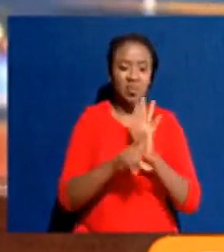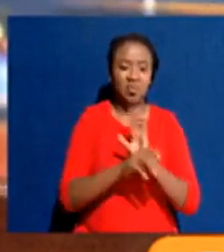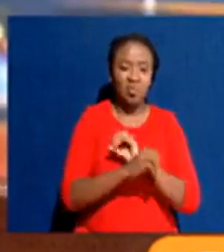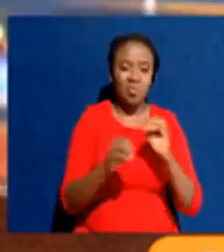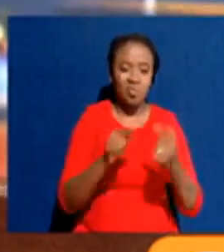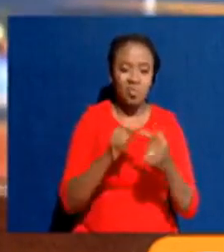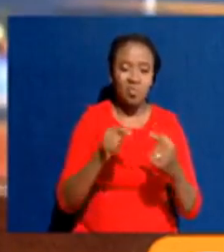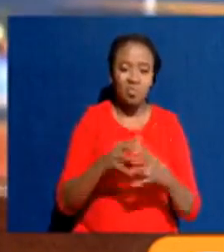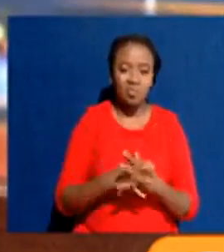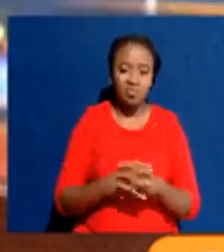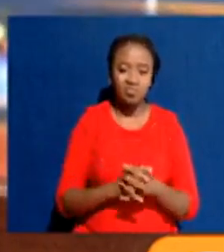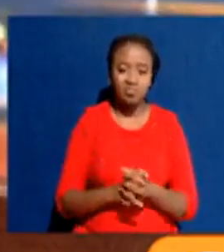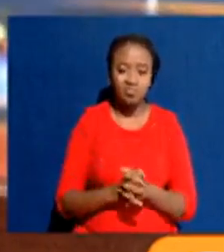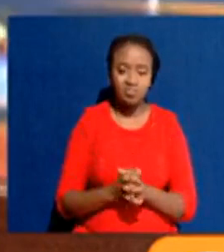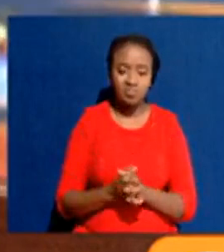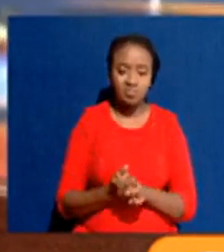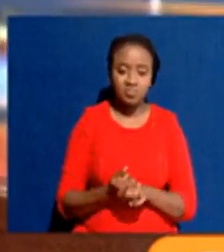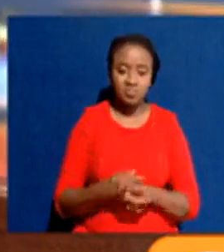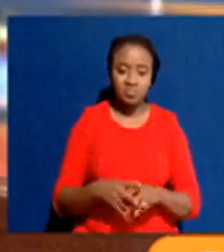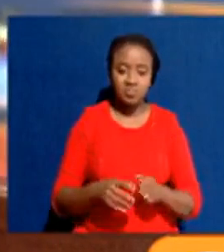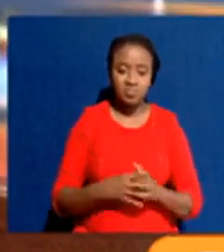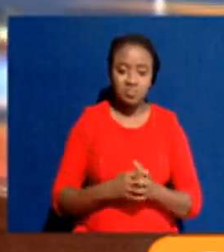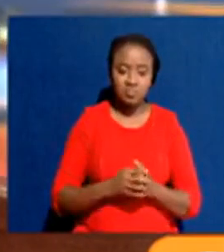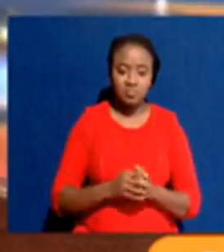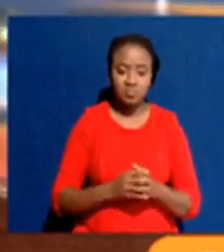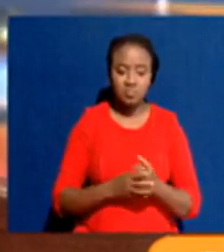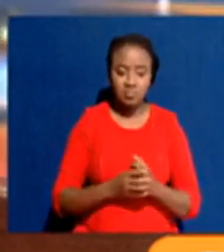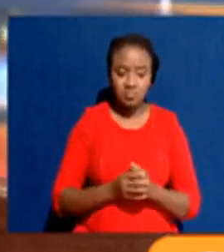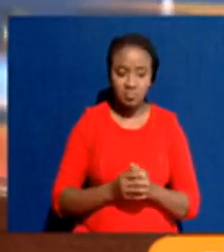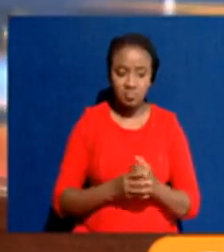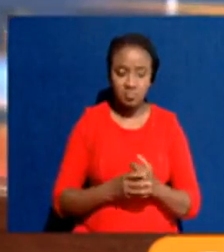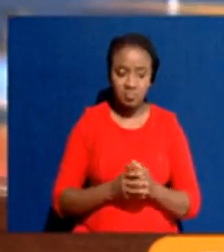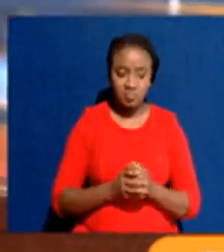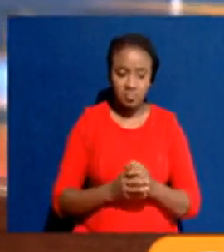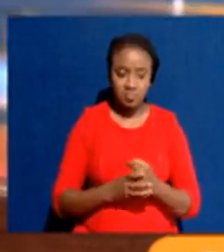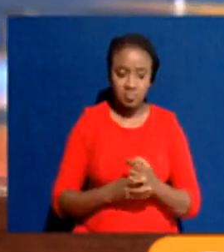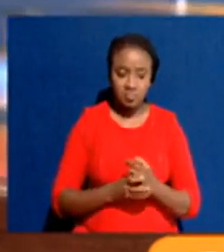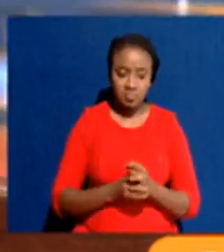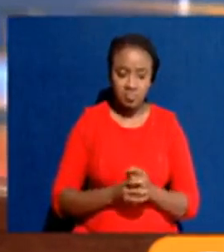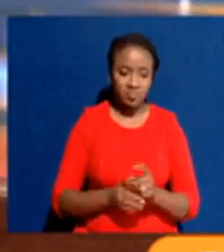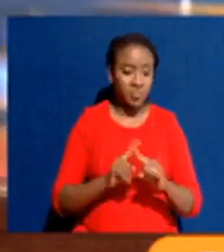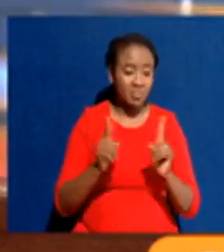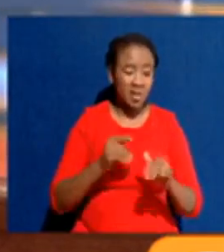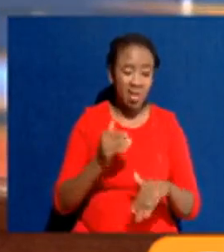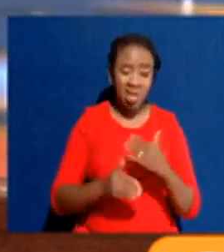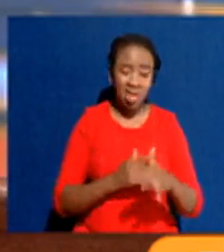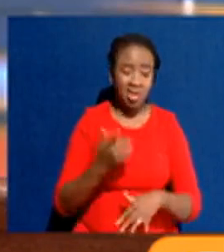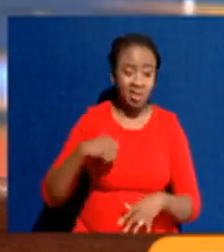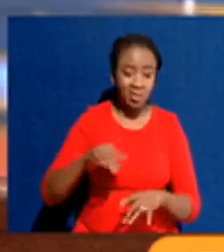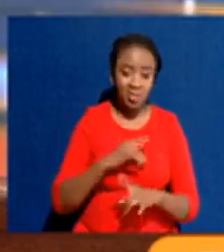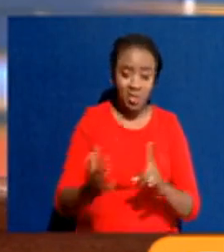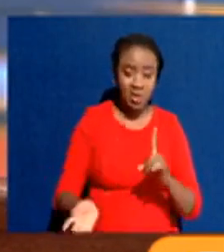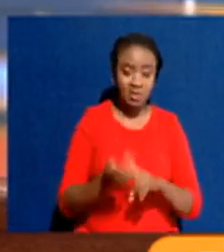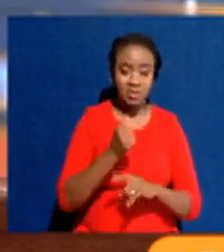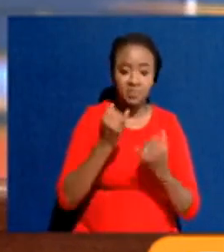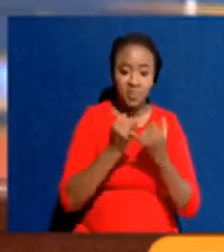anti-colonial forces. But we gained independence, freedom of